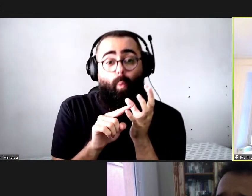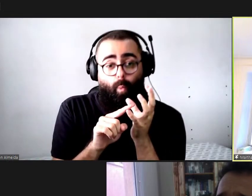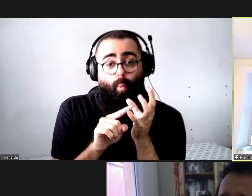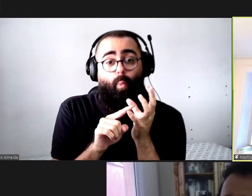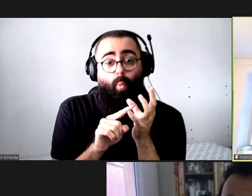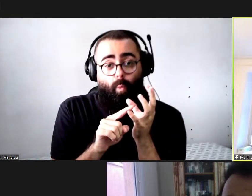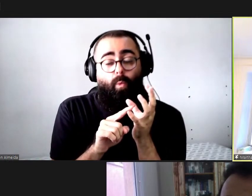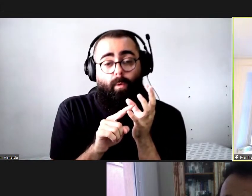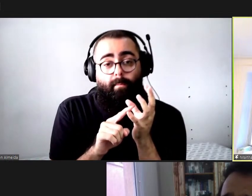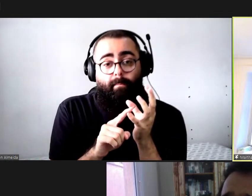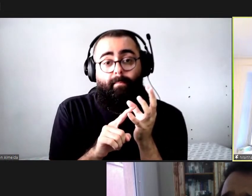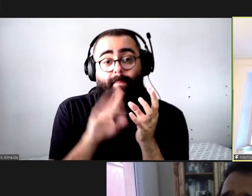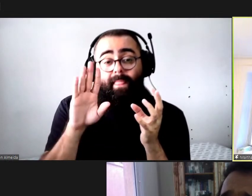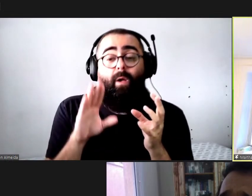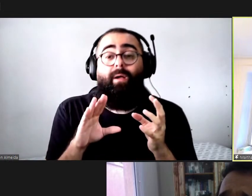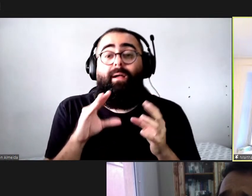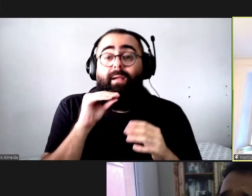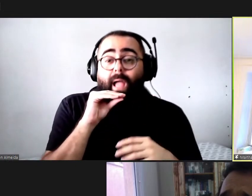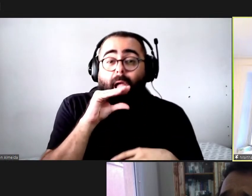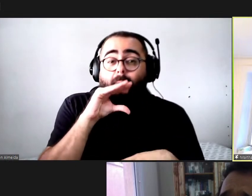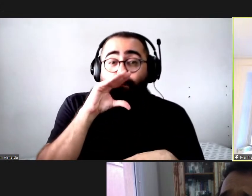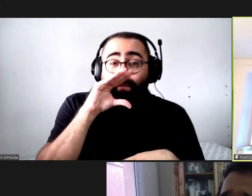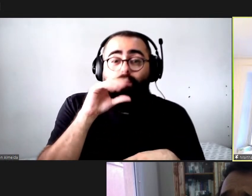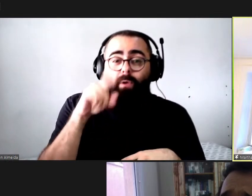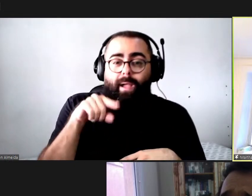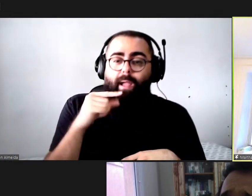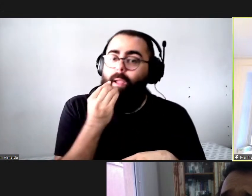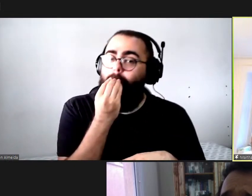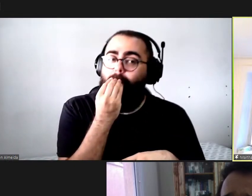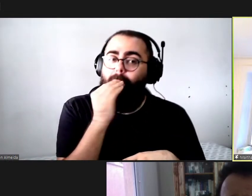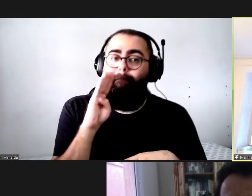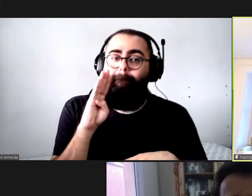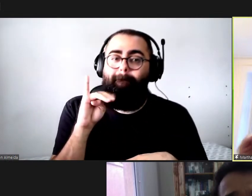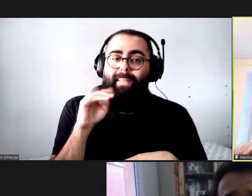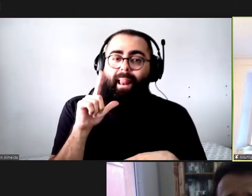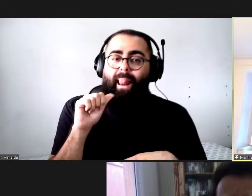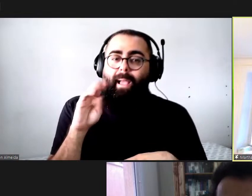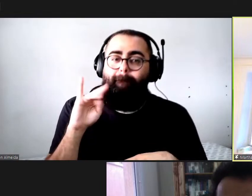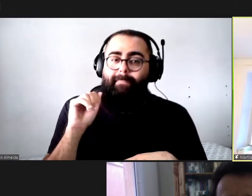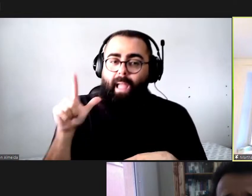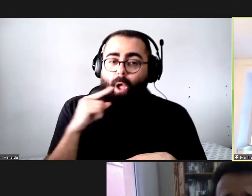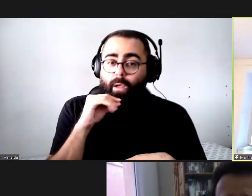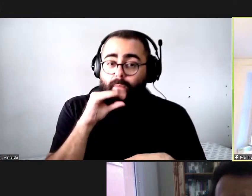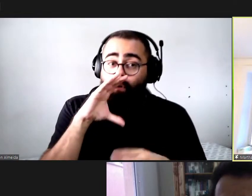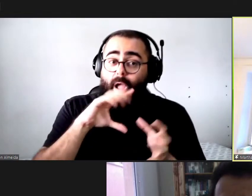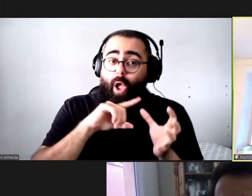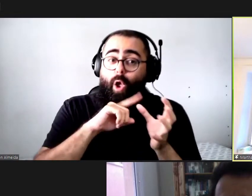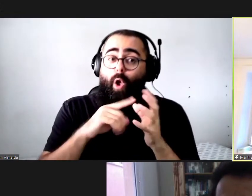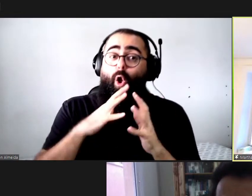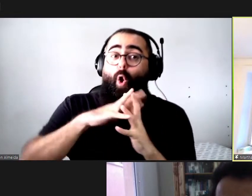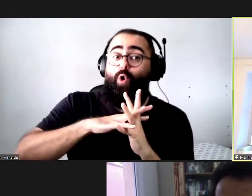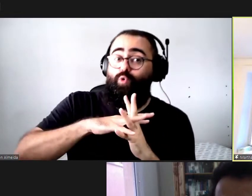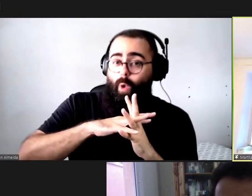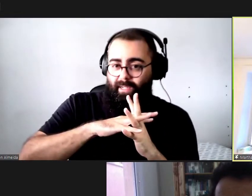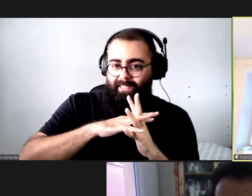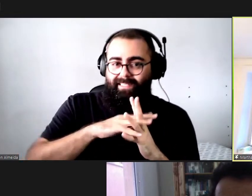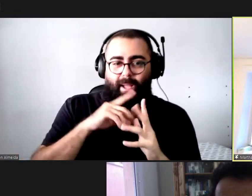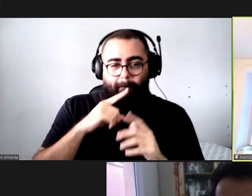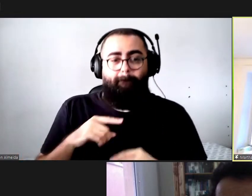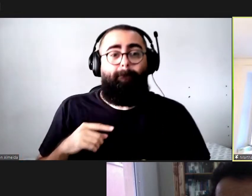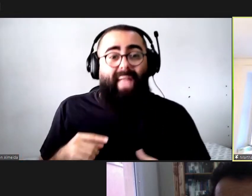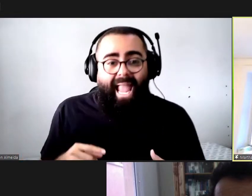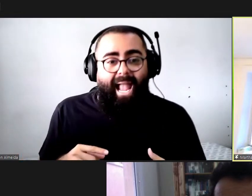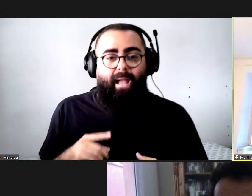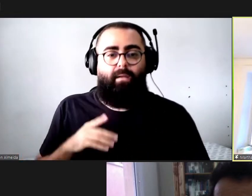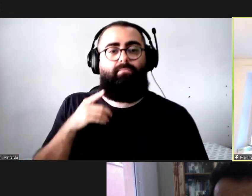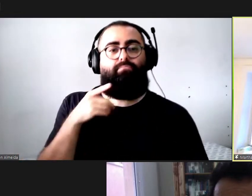was indicating where the bilabial closure occurred for the consonant. Yeah. But no, I